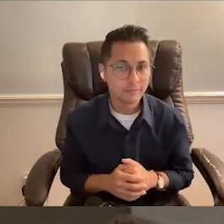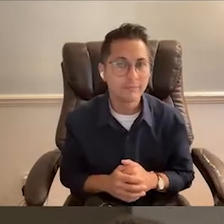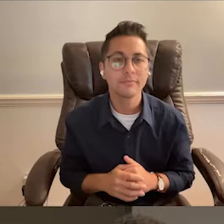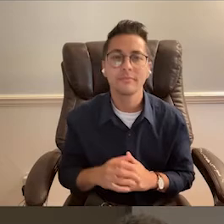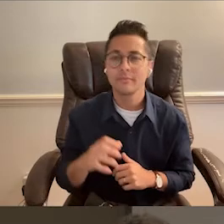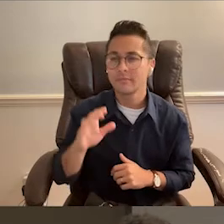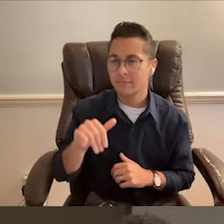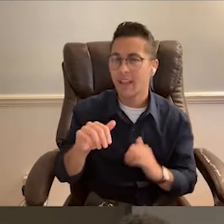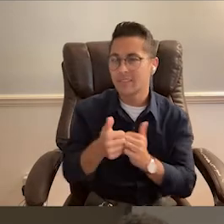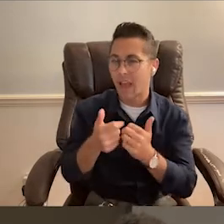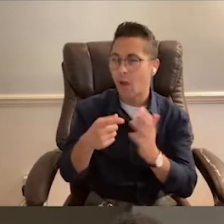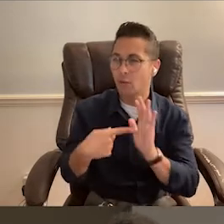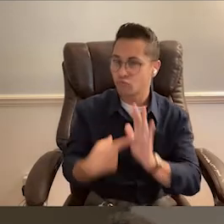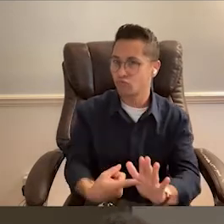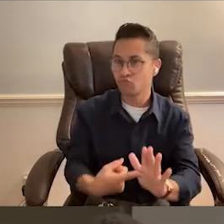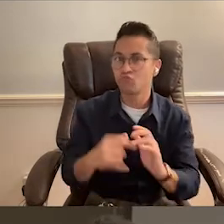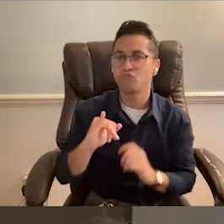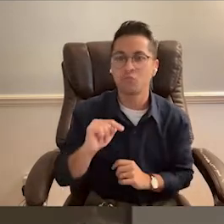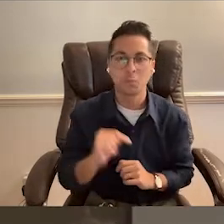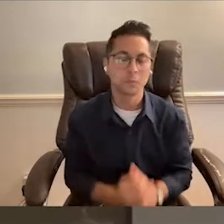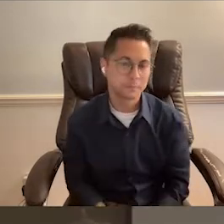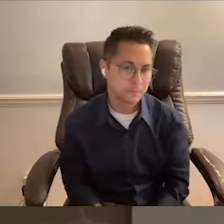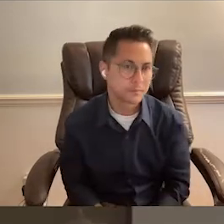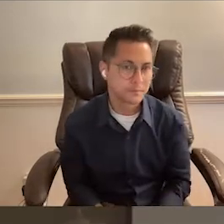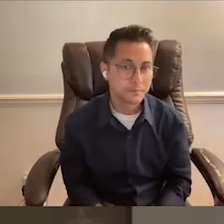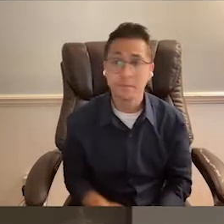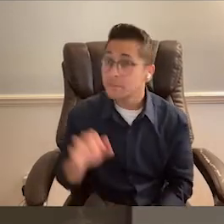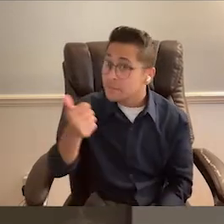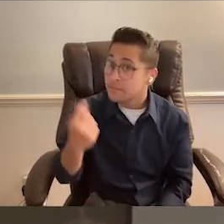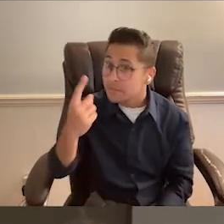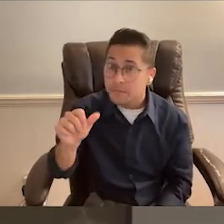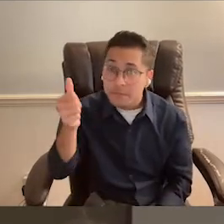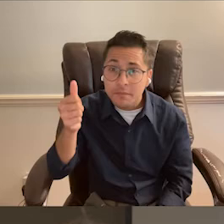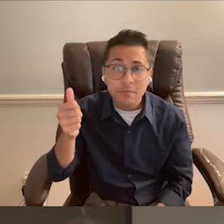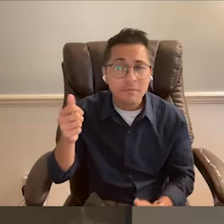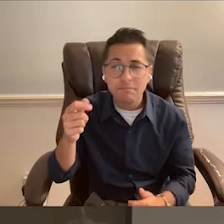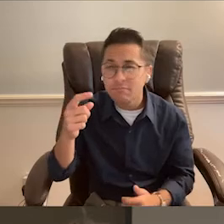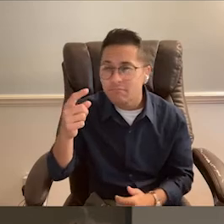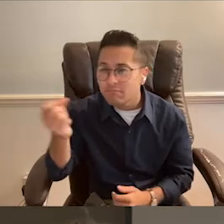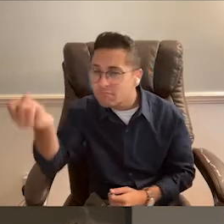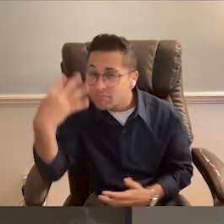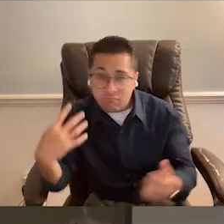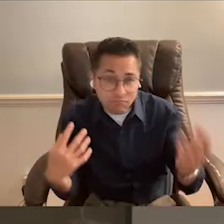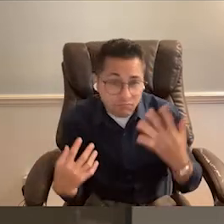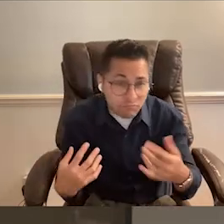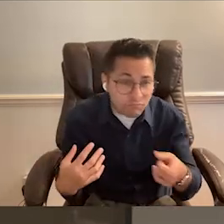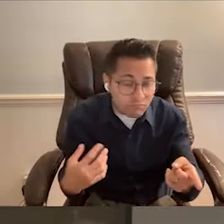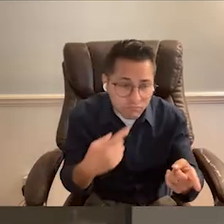it under disability. Disability, Yeah. yeah. So that's how it's going to translate.